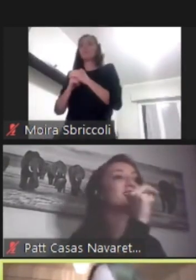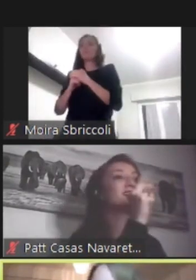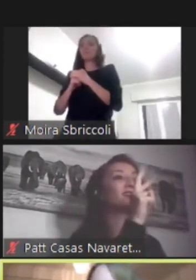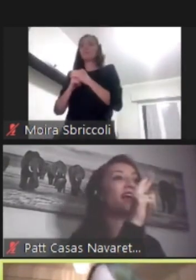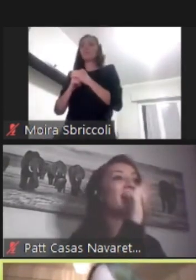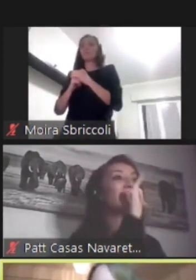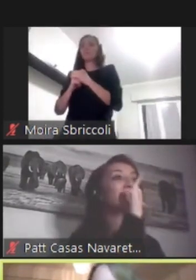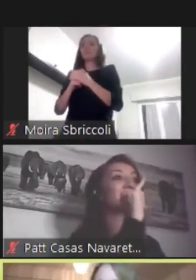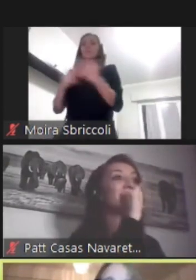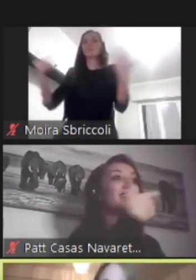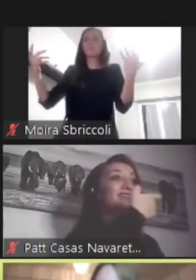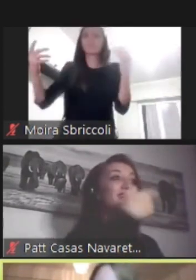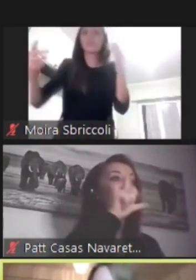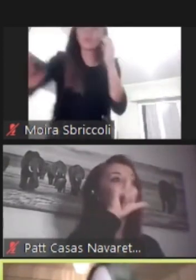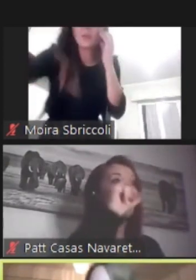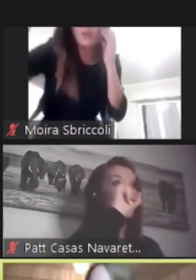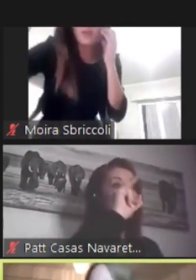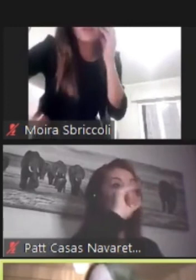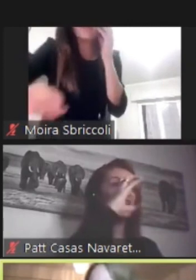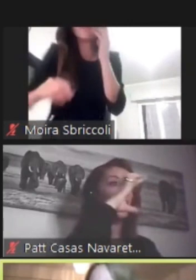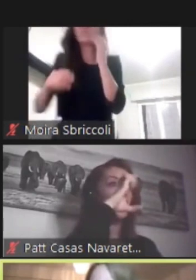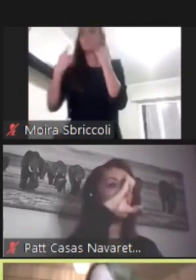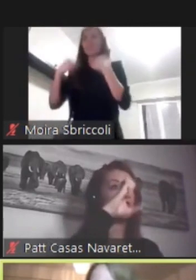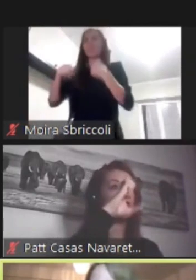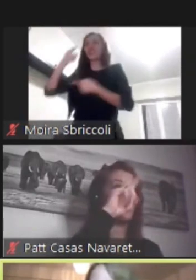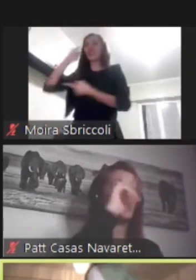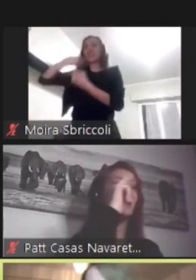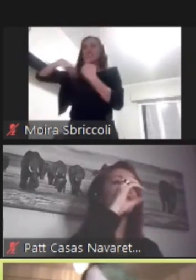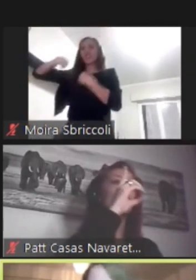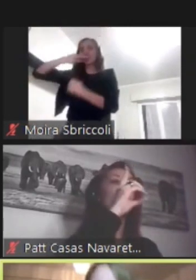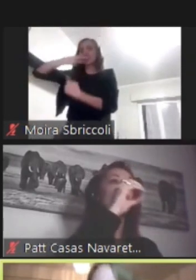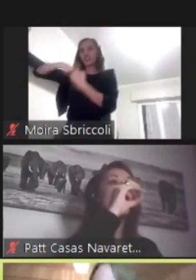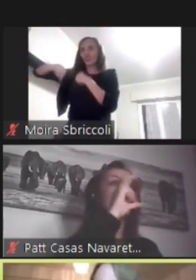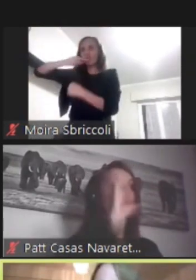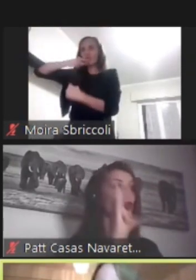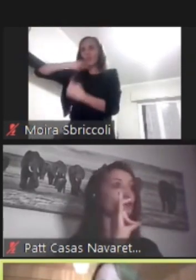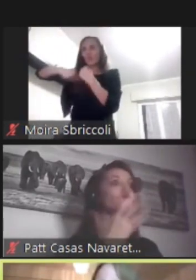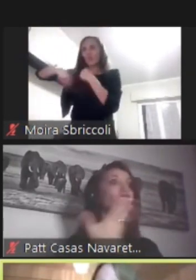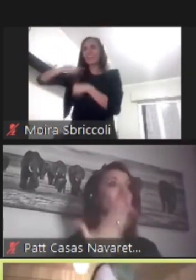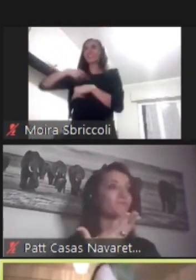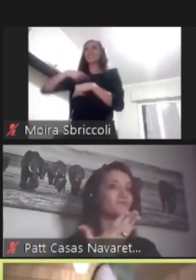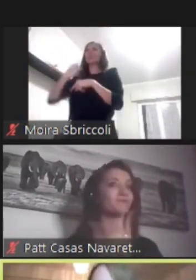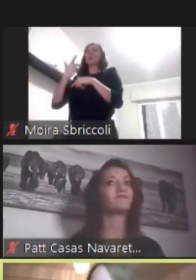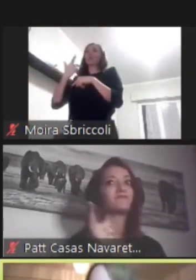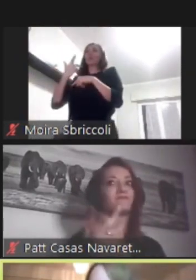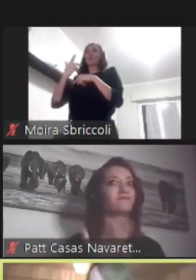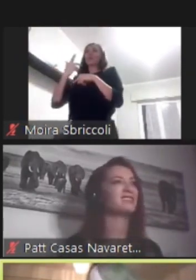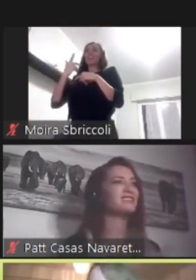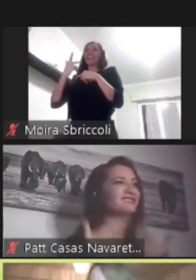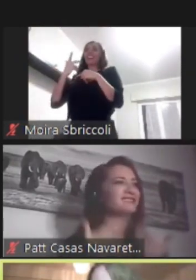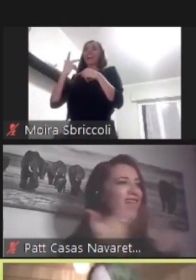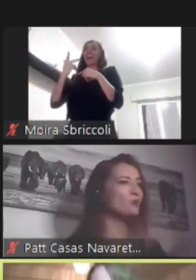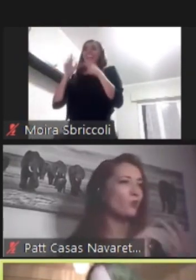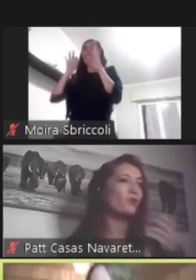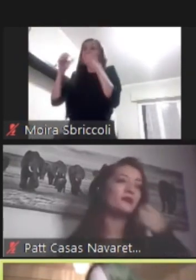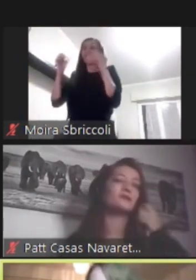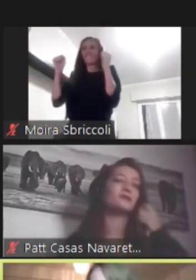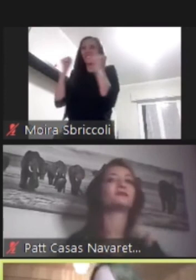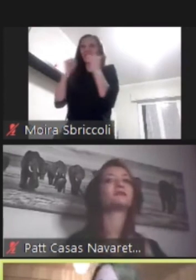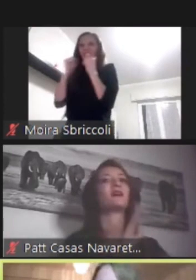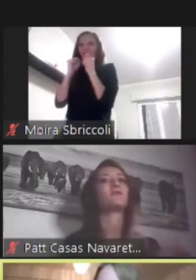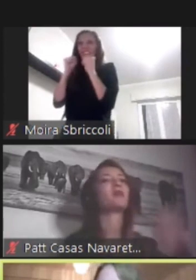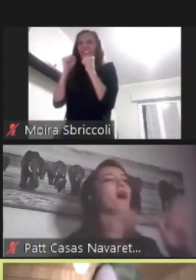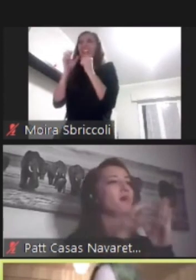going into winter when our circulation is normally lower. If you get cold and the ends of your fingers get